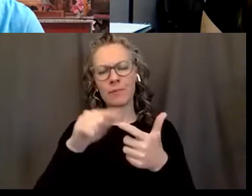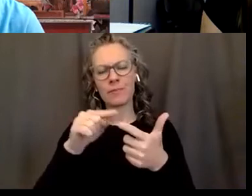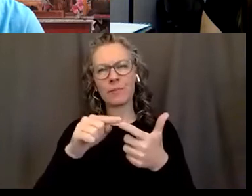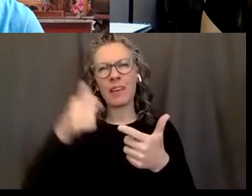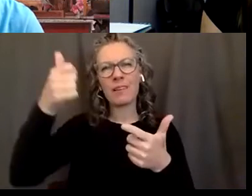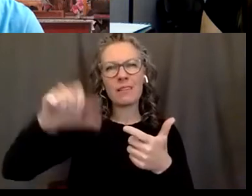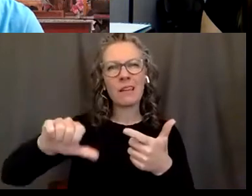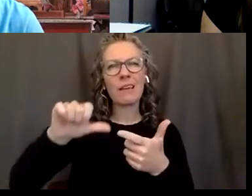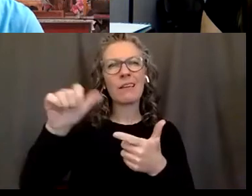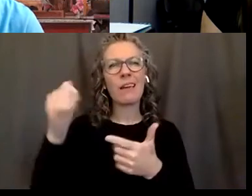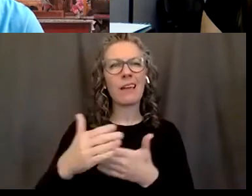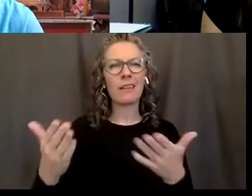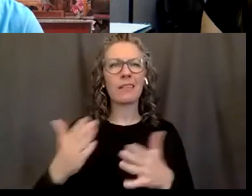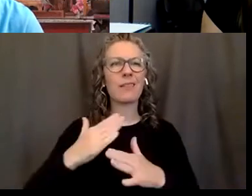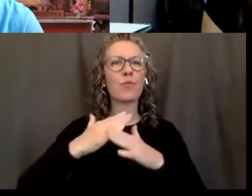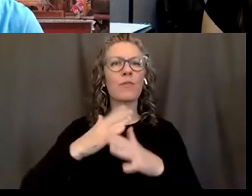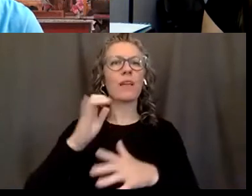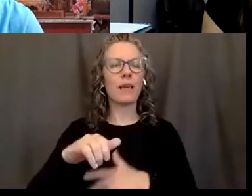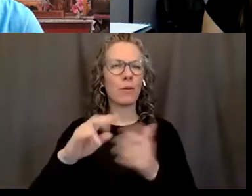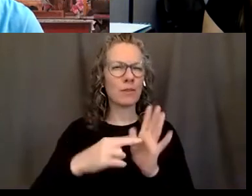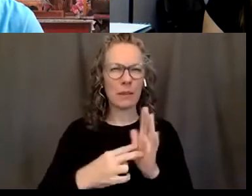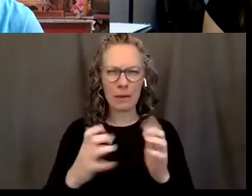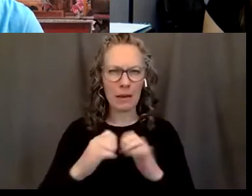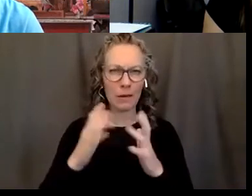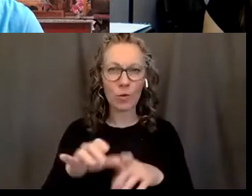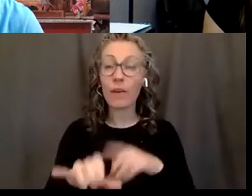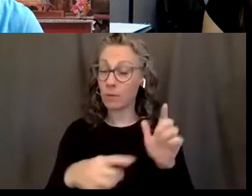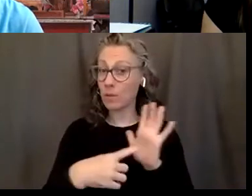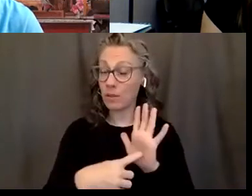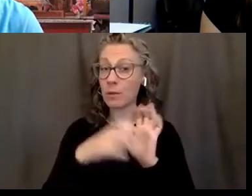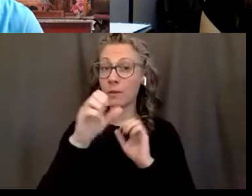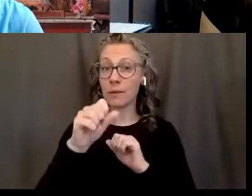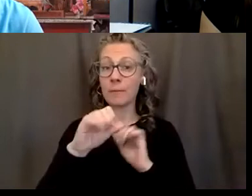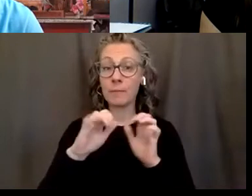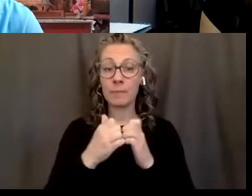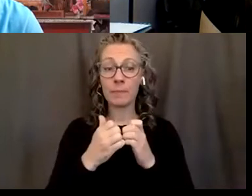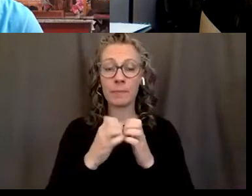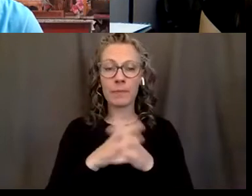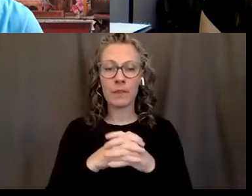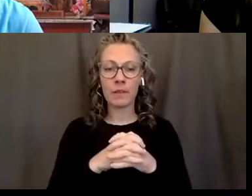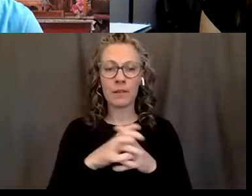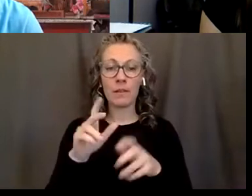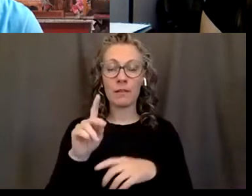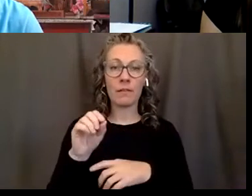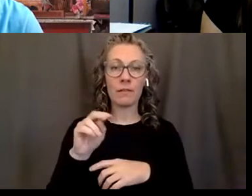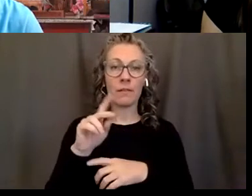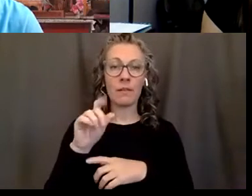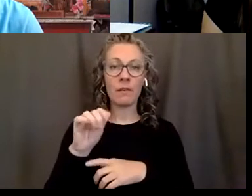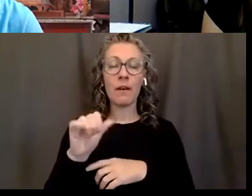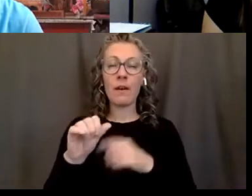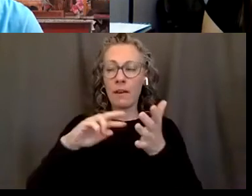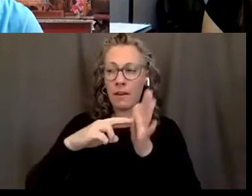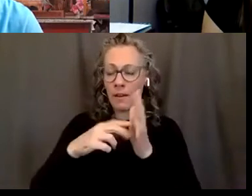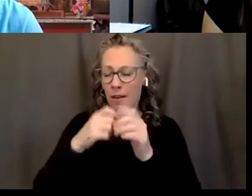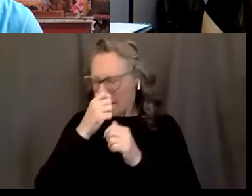it, mean? And how would you do that? So you just gave an example of how to, okay. So basically what it means is you're